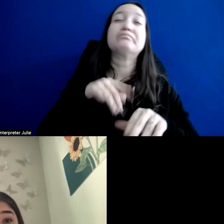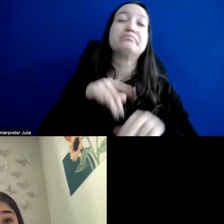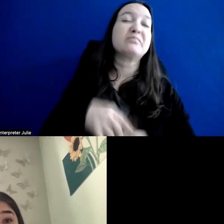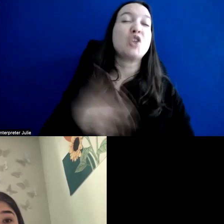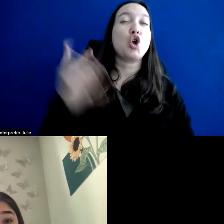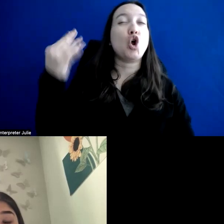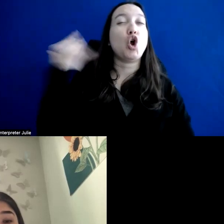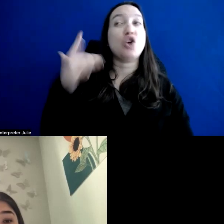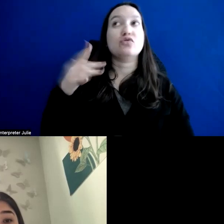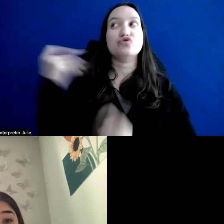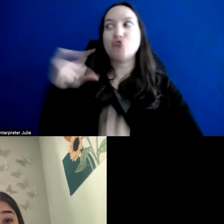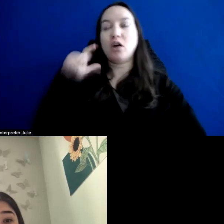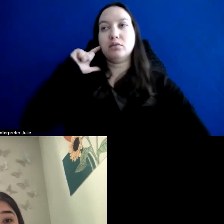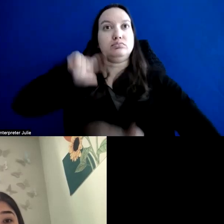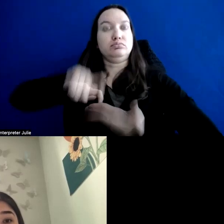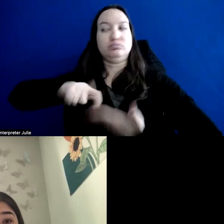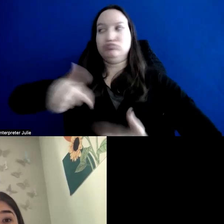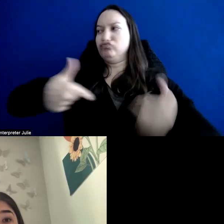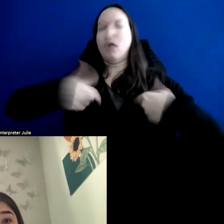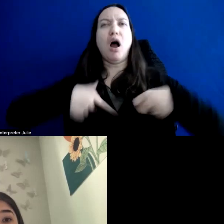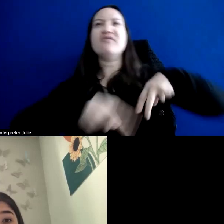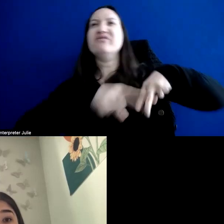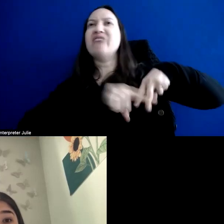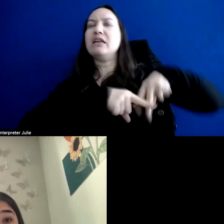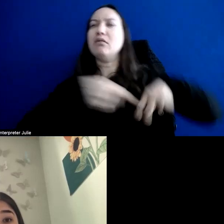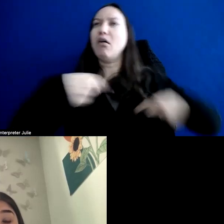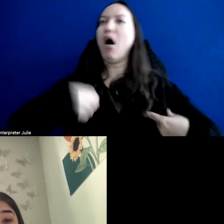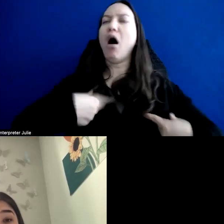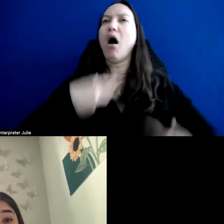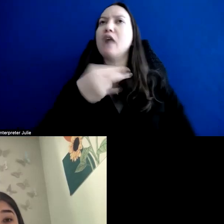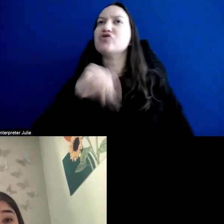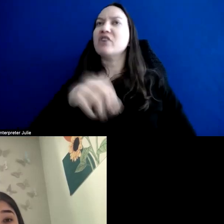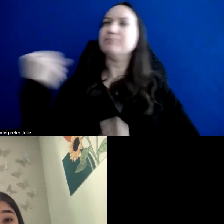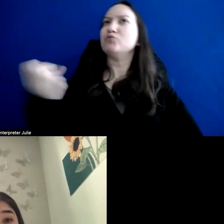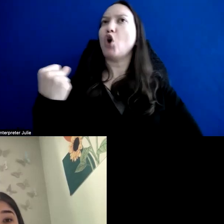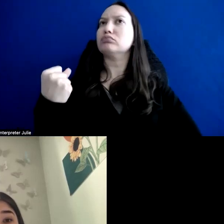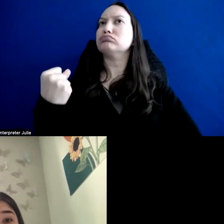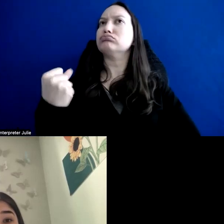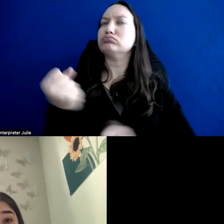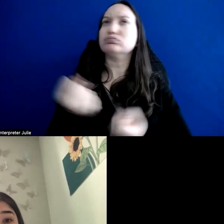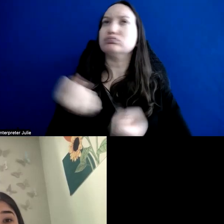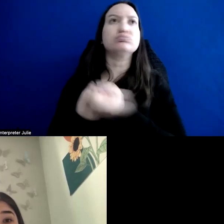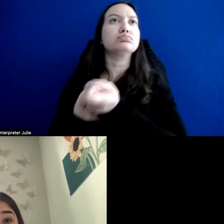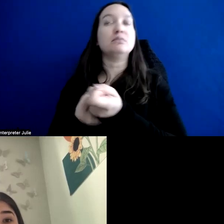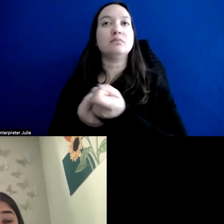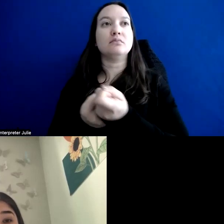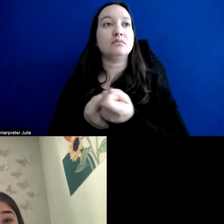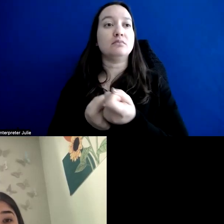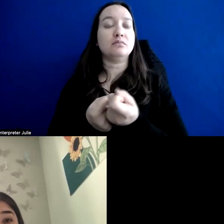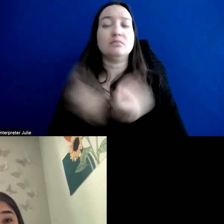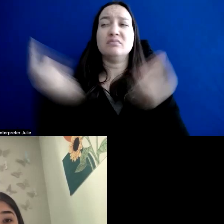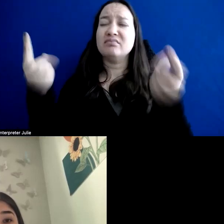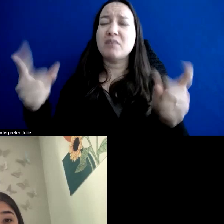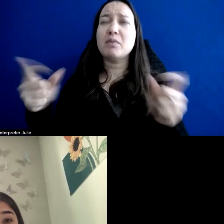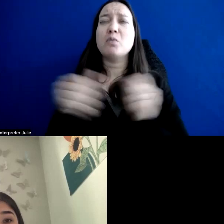had a strong identity as people with AIDS or people with HIV, the epidemic was visible. It was visible on the